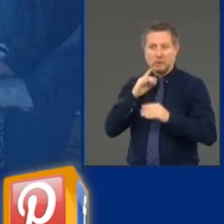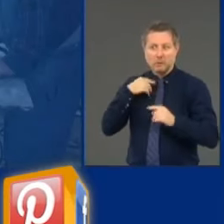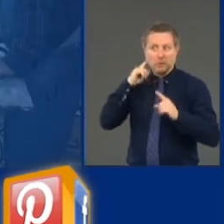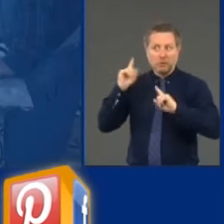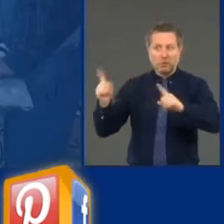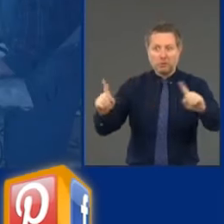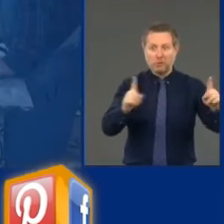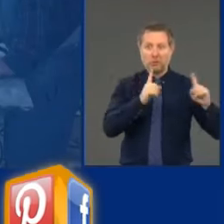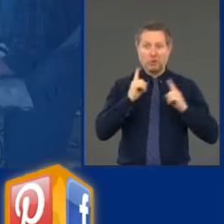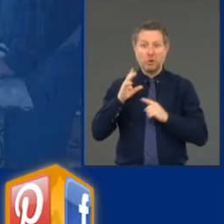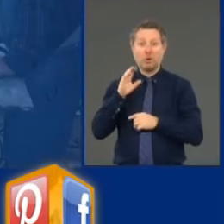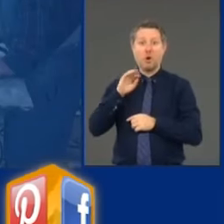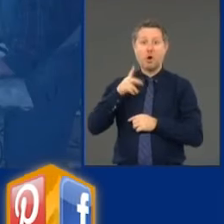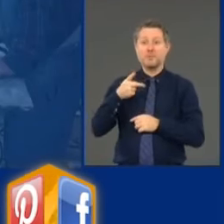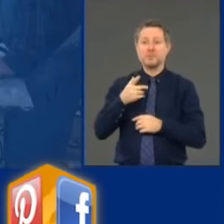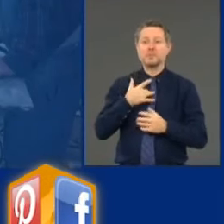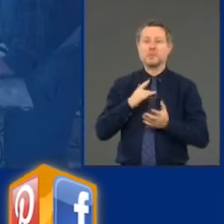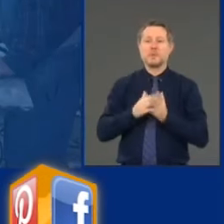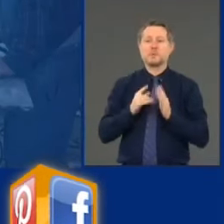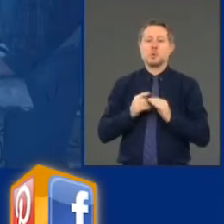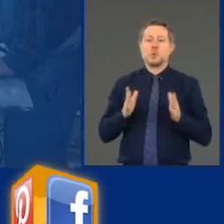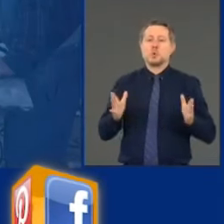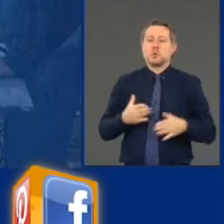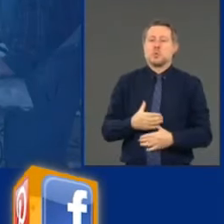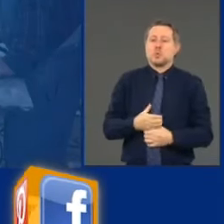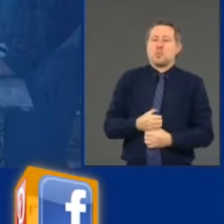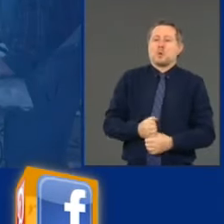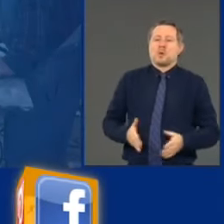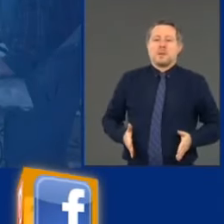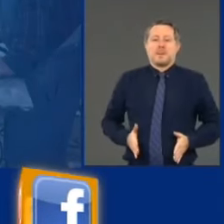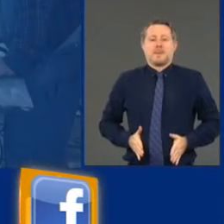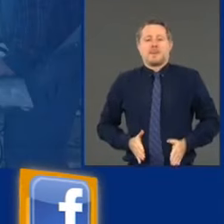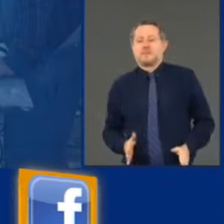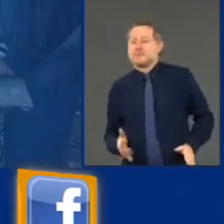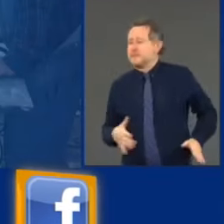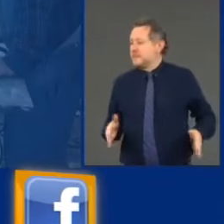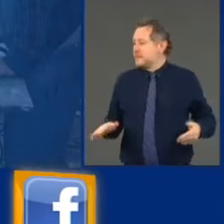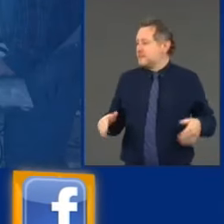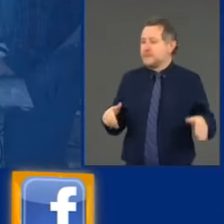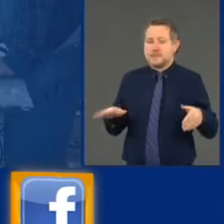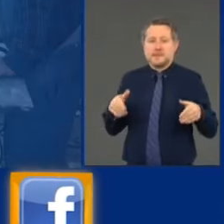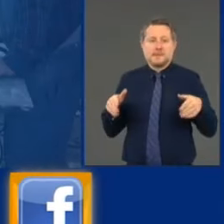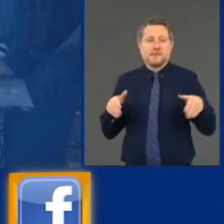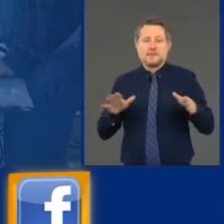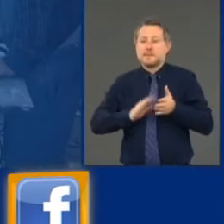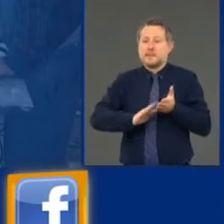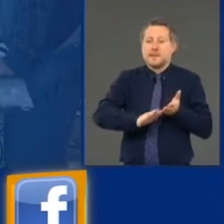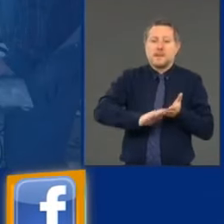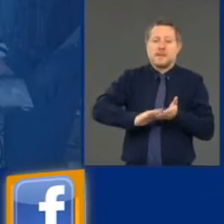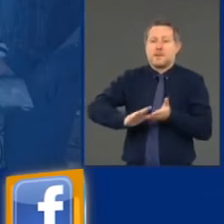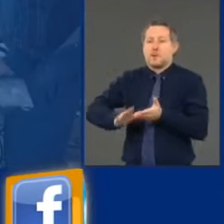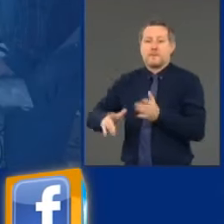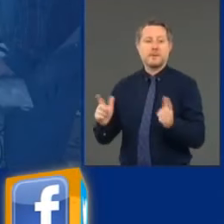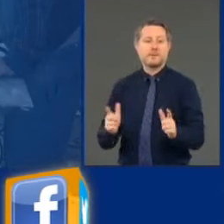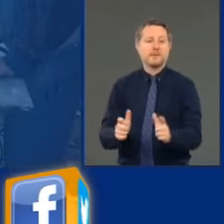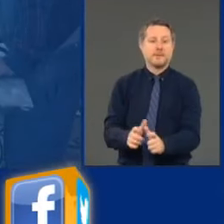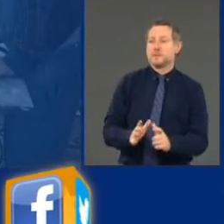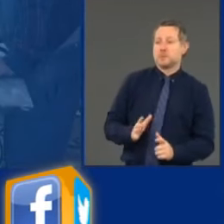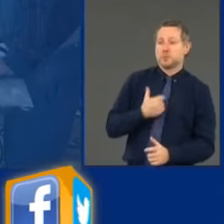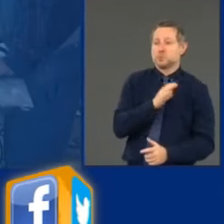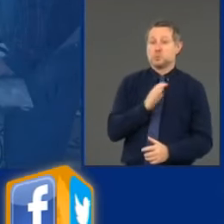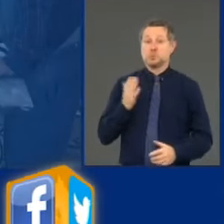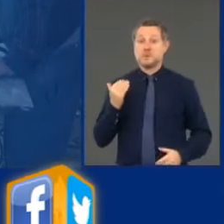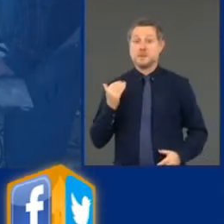lean and restructuring. That means downsizing. Why? Because they think they have an